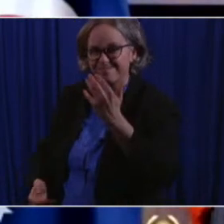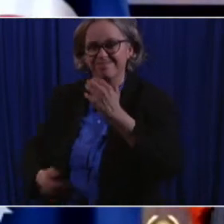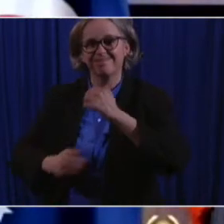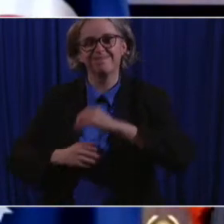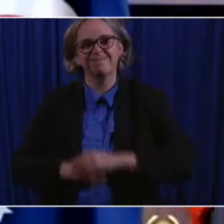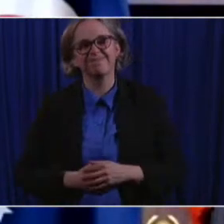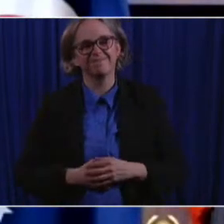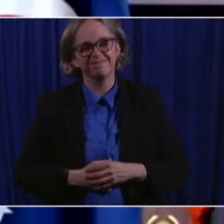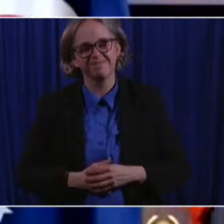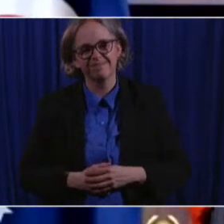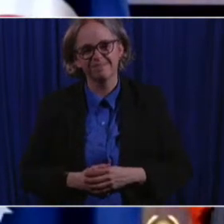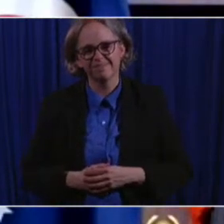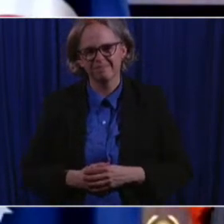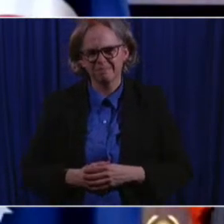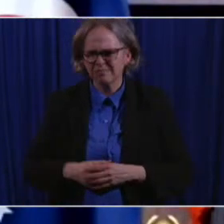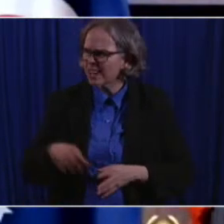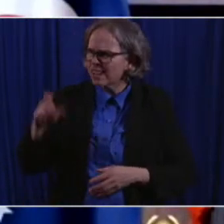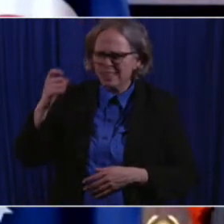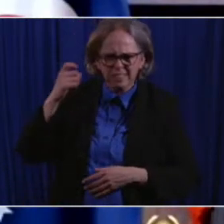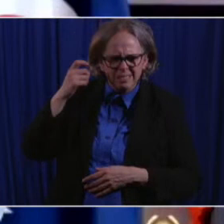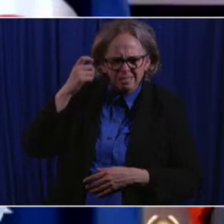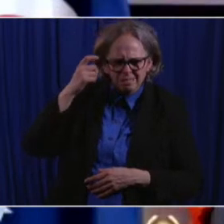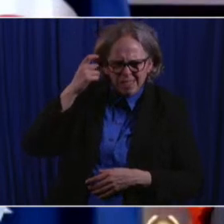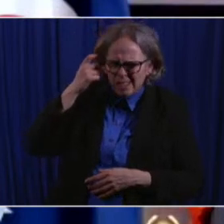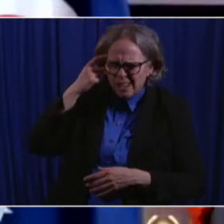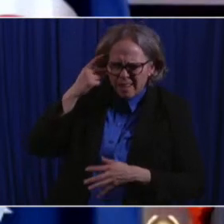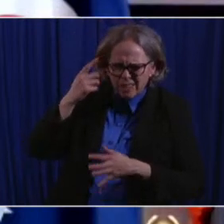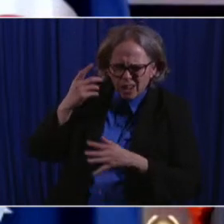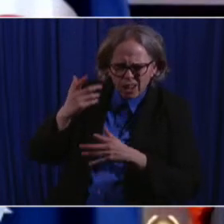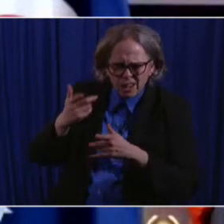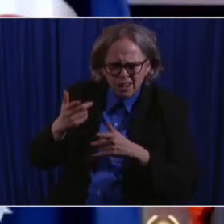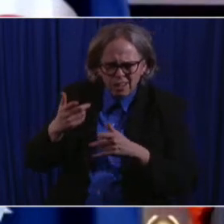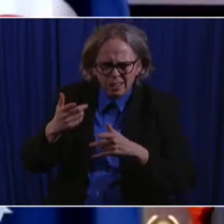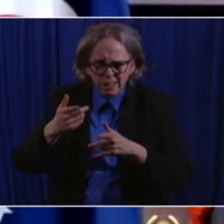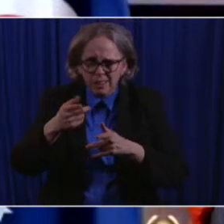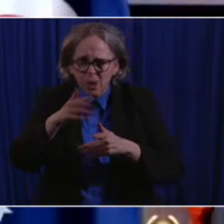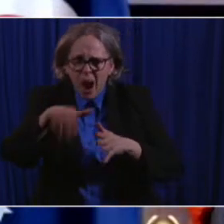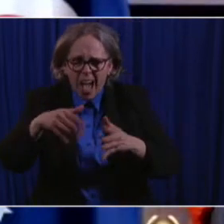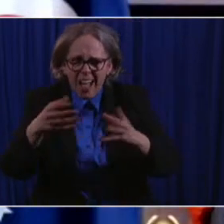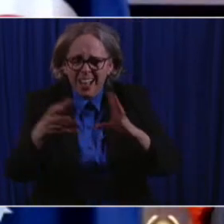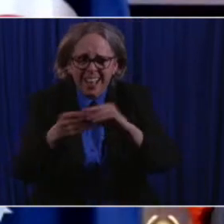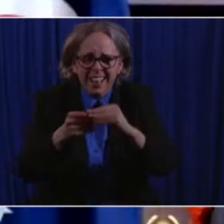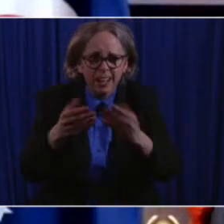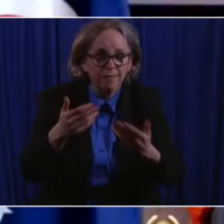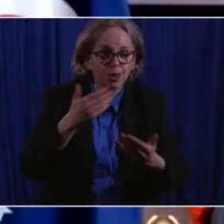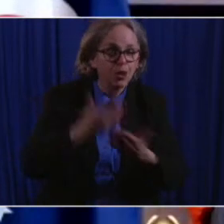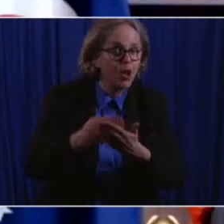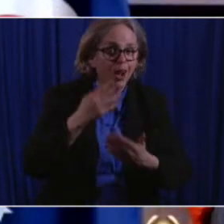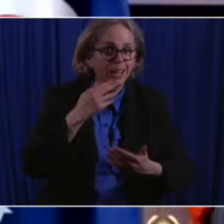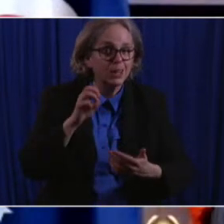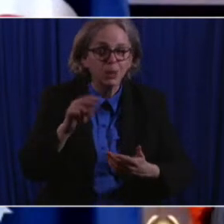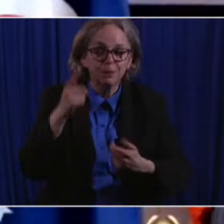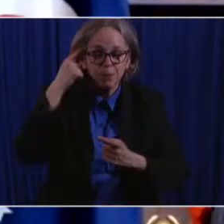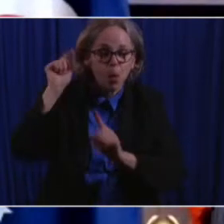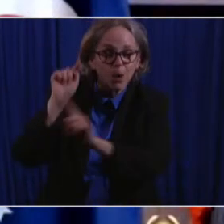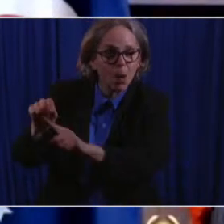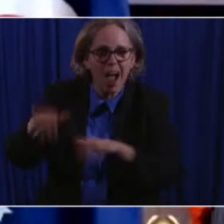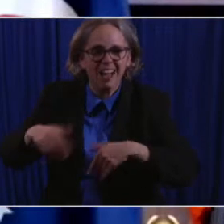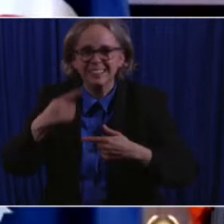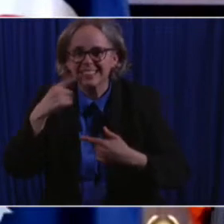Governor, I don't even think you know this yet. And so this is going to be good news to you that we won an